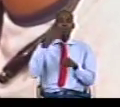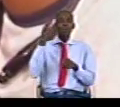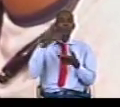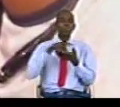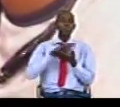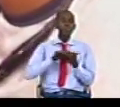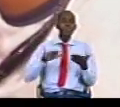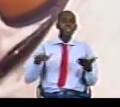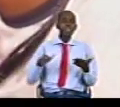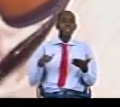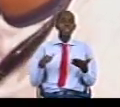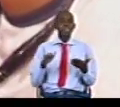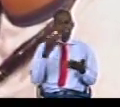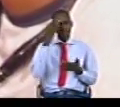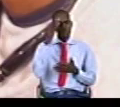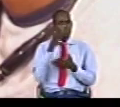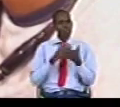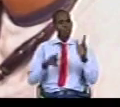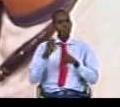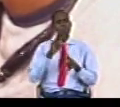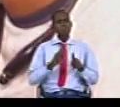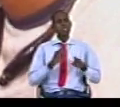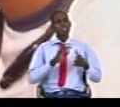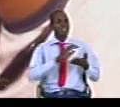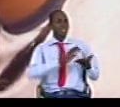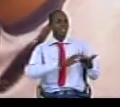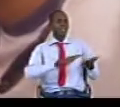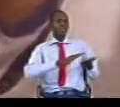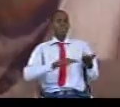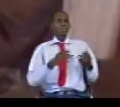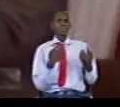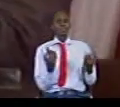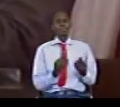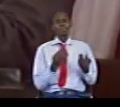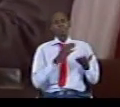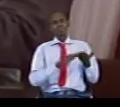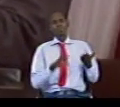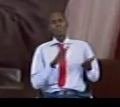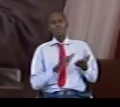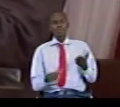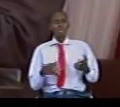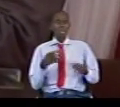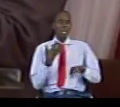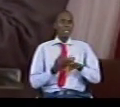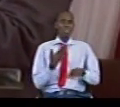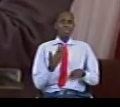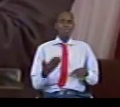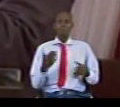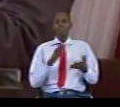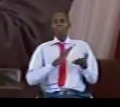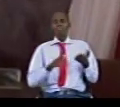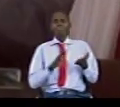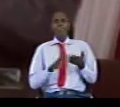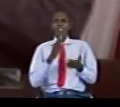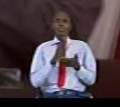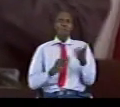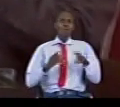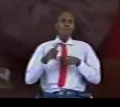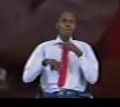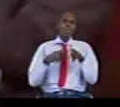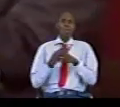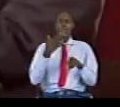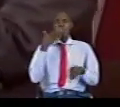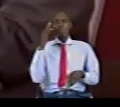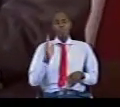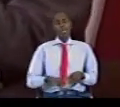You know, there are people, they excuse sin, they excuse shortcoming, they excuse, you know, some kind of bad behavior. They say,